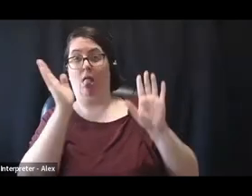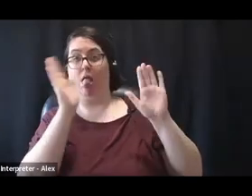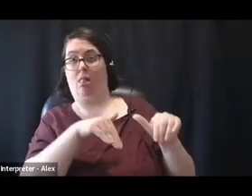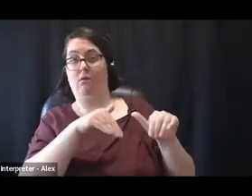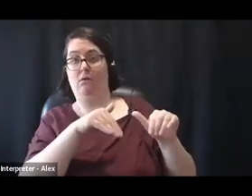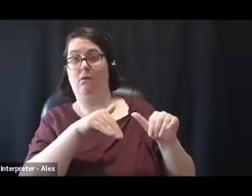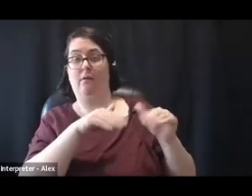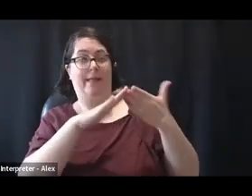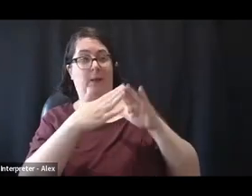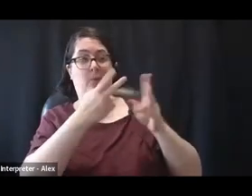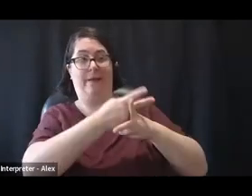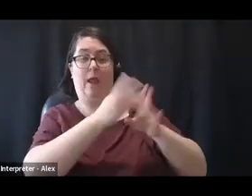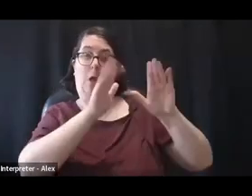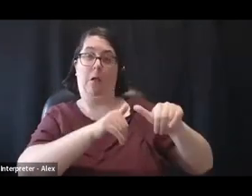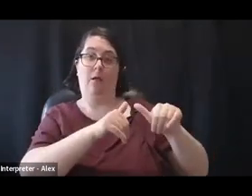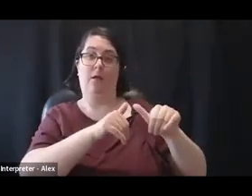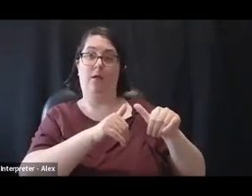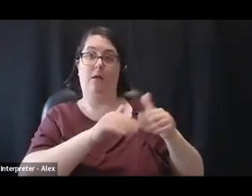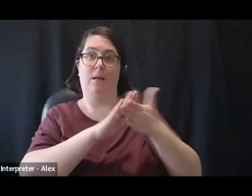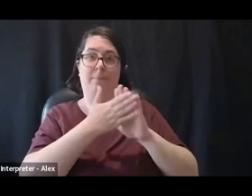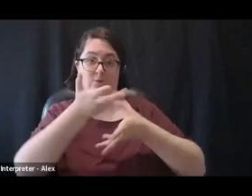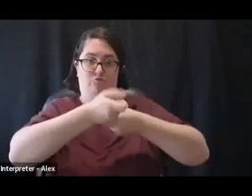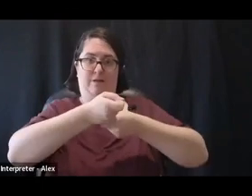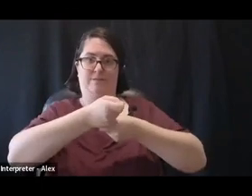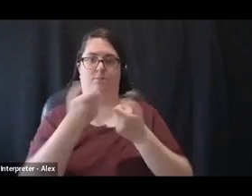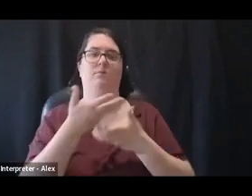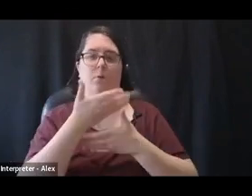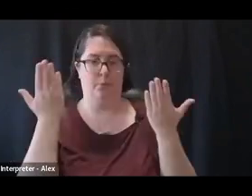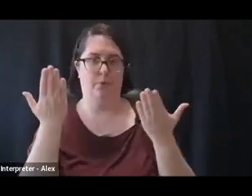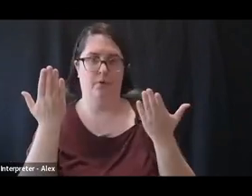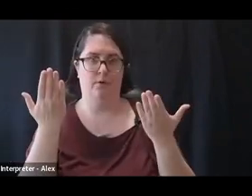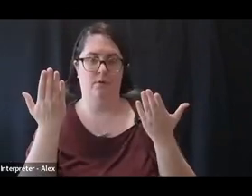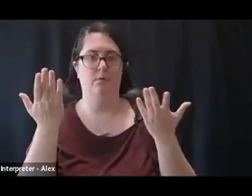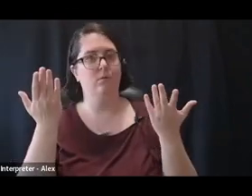care is to risk that trust that we need to sort of